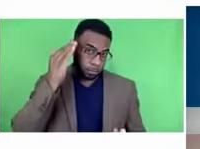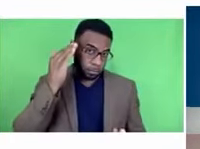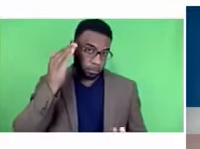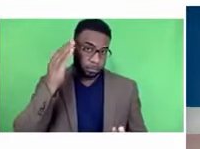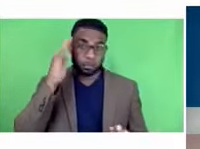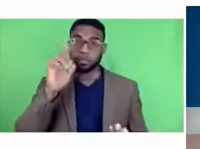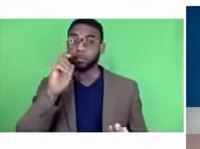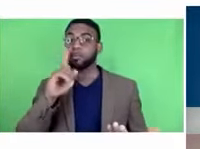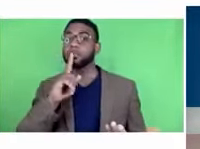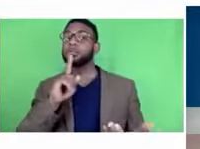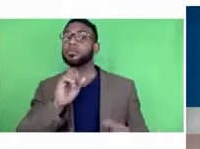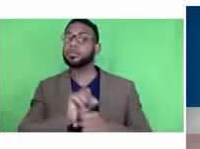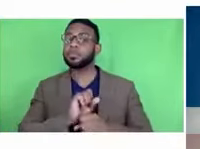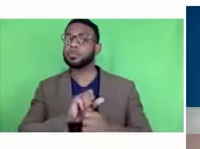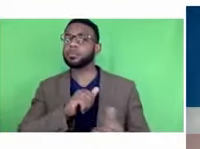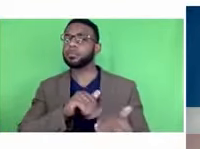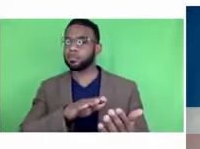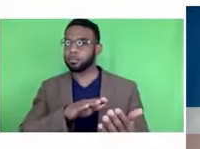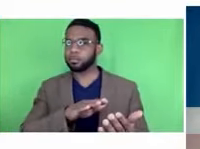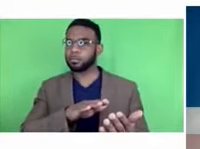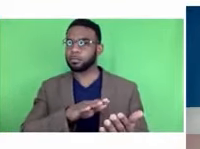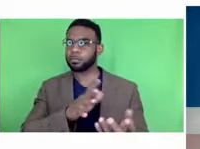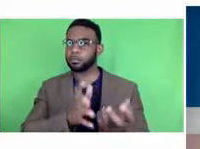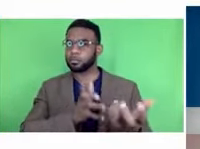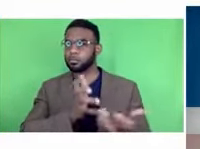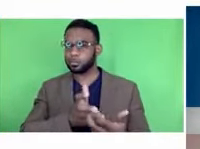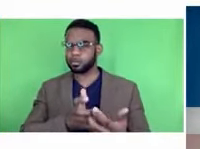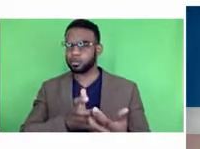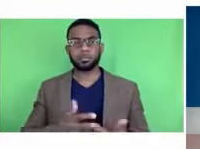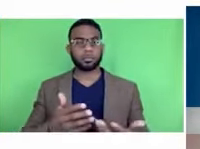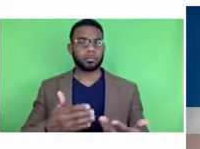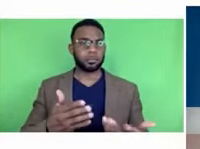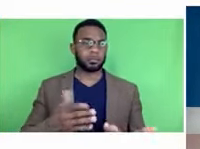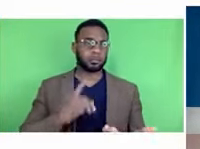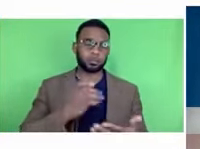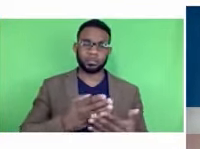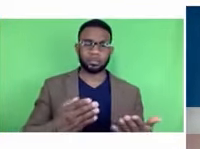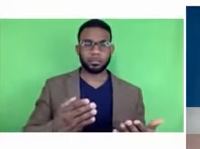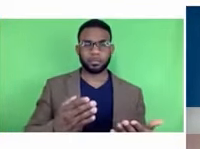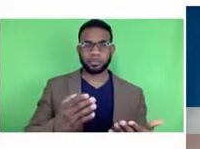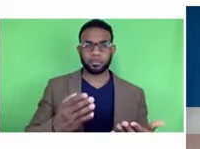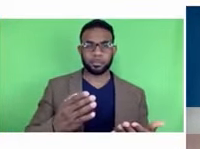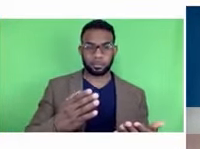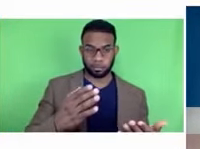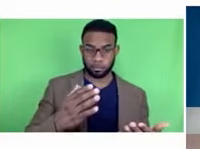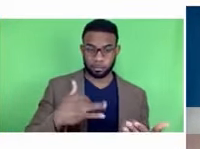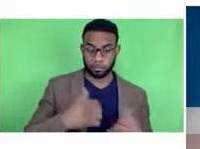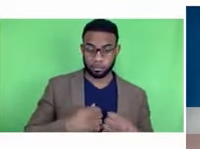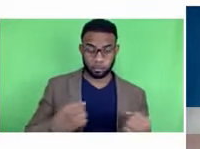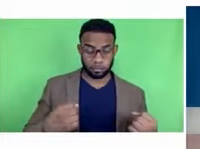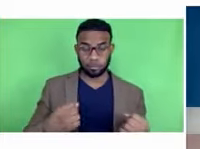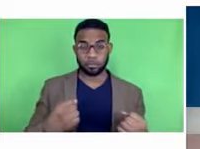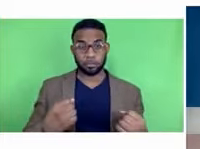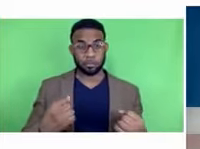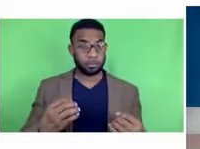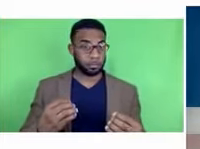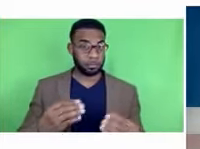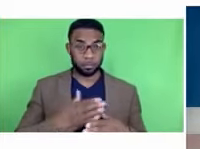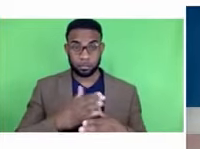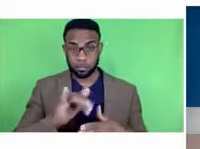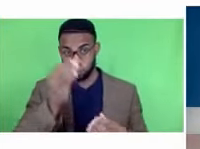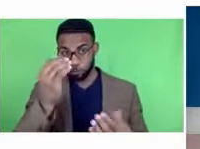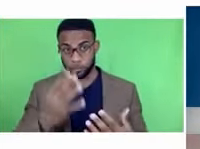going to really approach it and rectify it. So it's one of those things, by being vulnerable and disclosing that